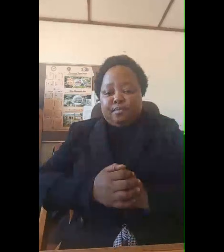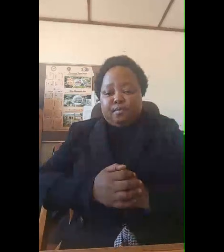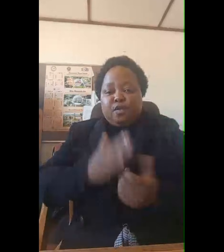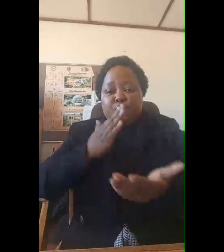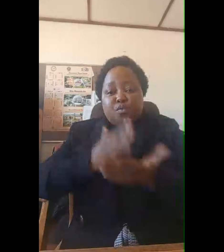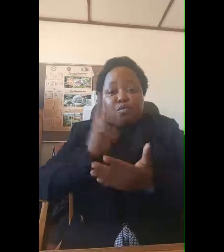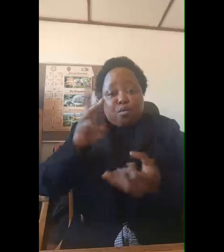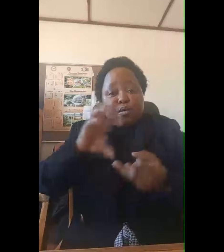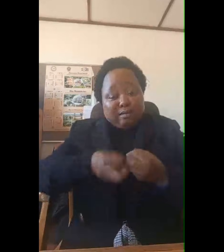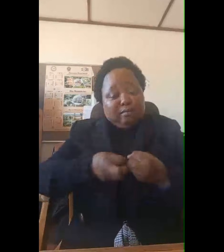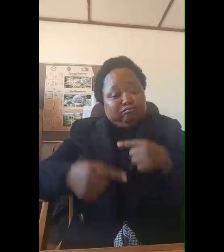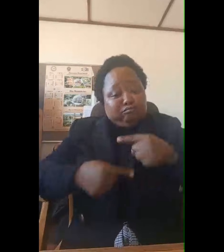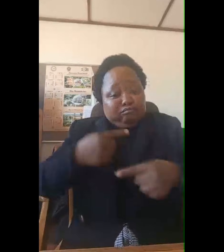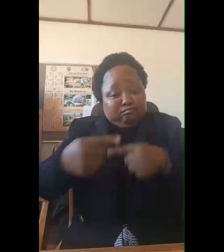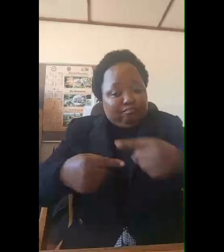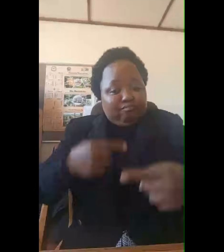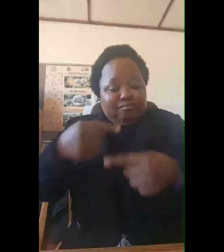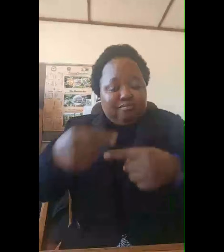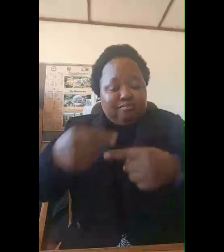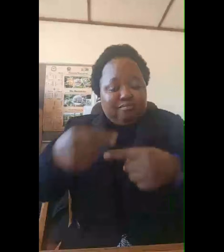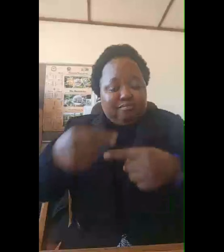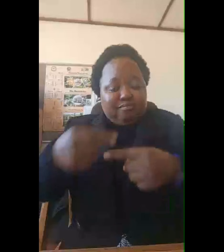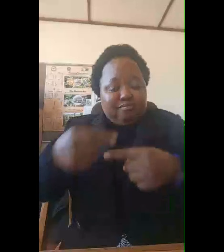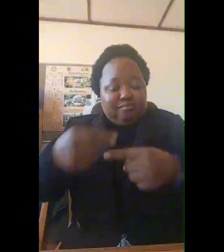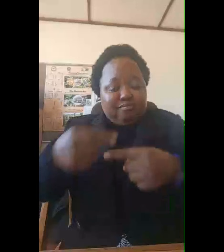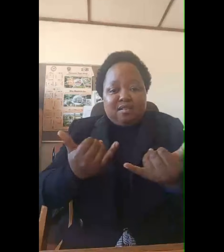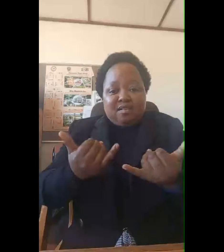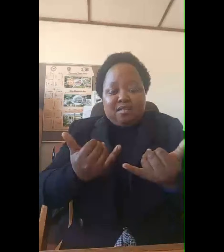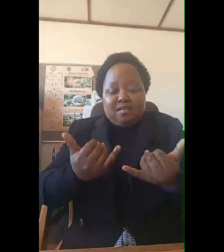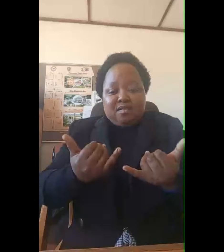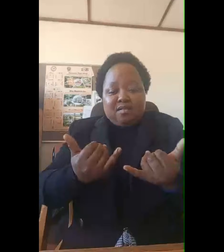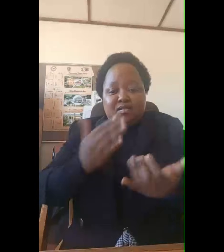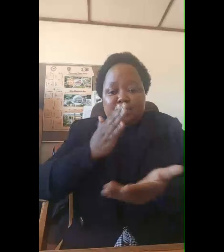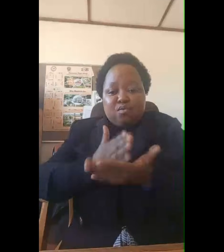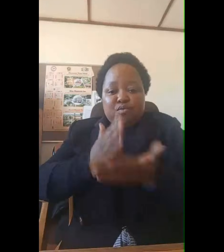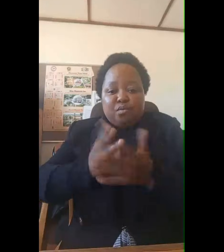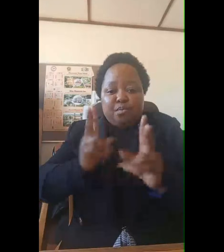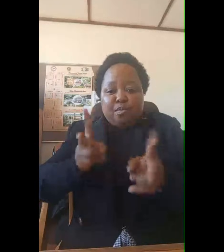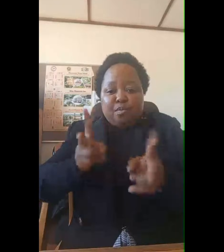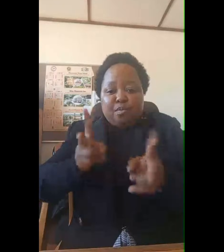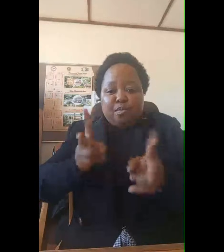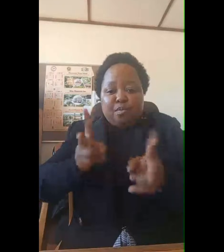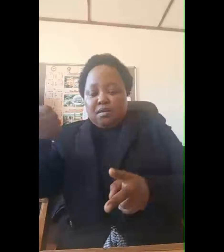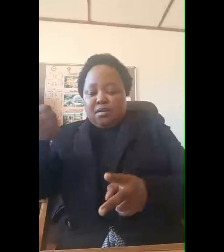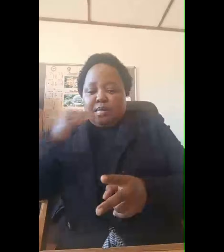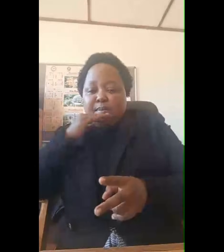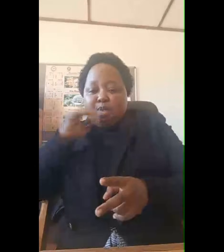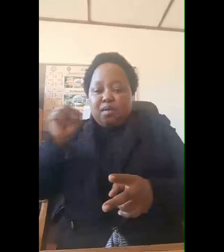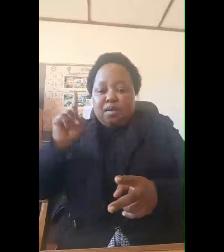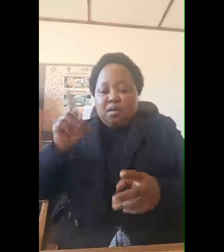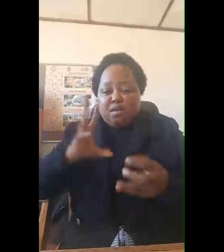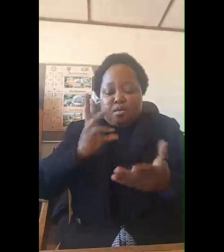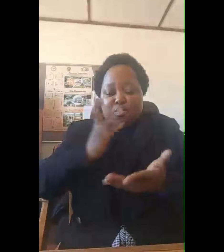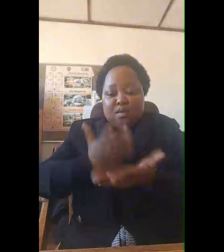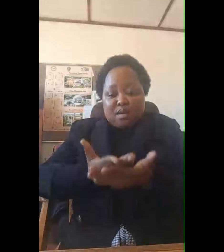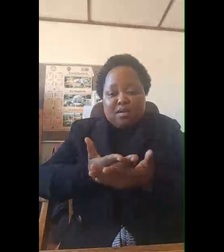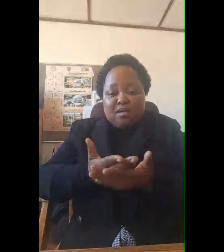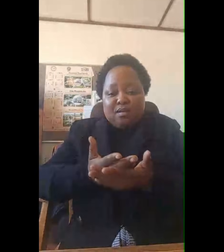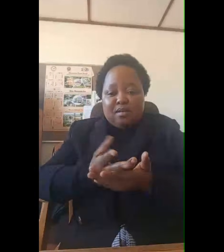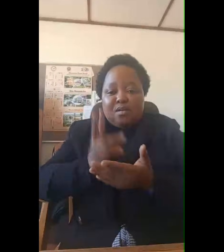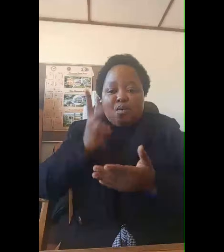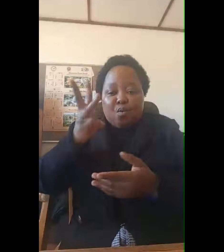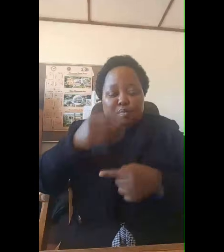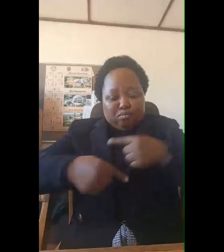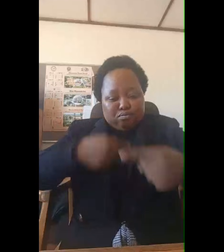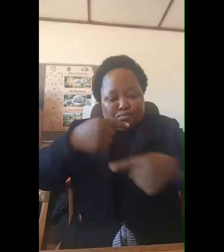For those of us who are not quite clear with the vernac, is that the luggage would take shape as and of when we